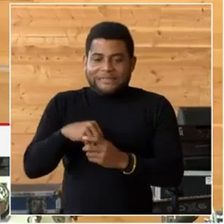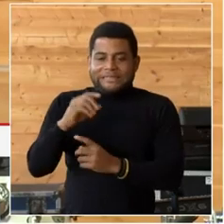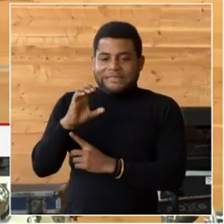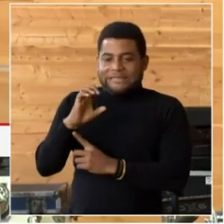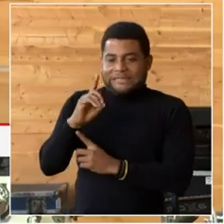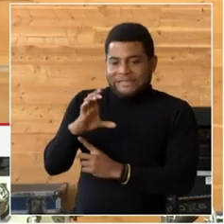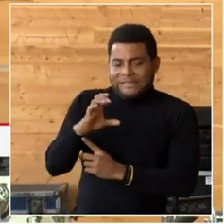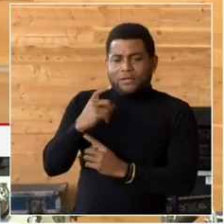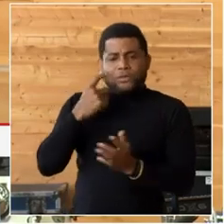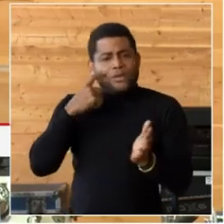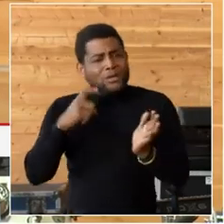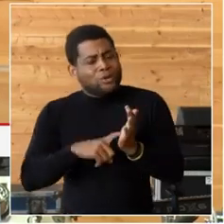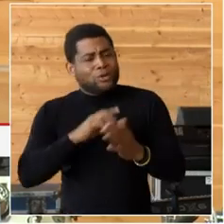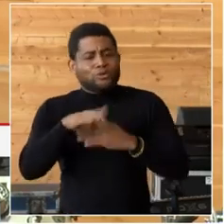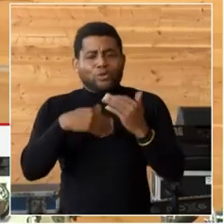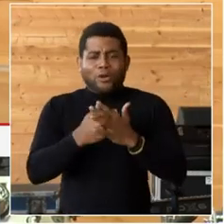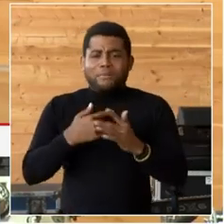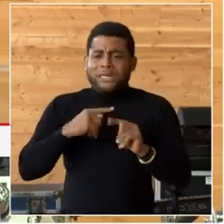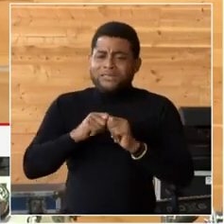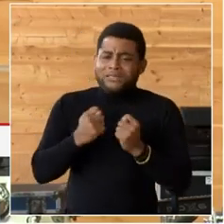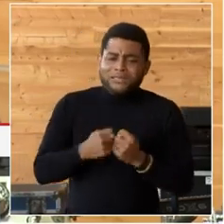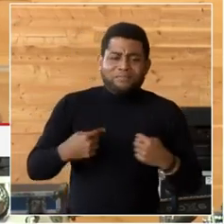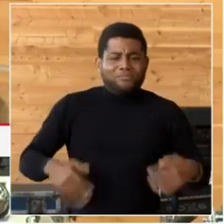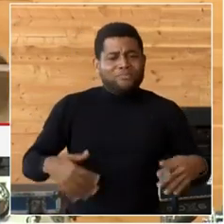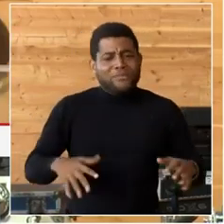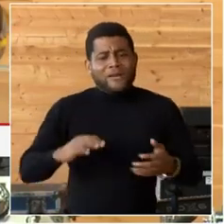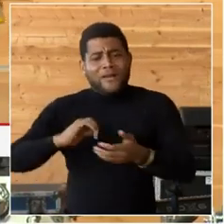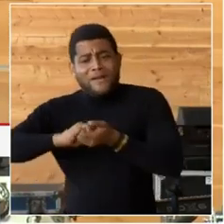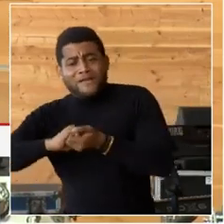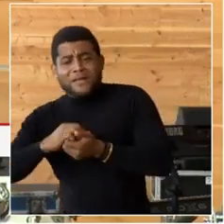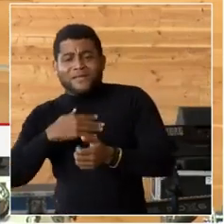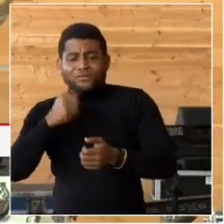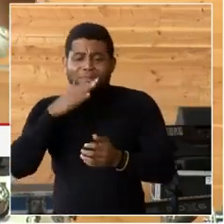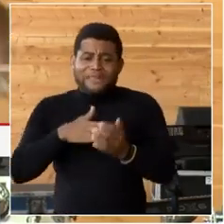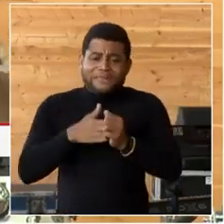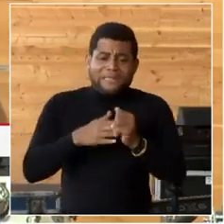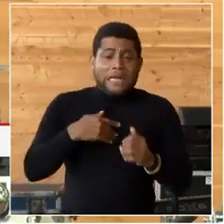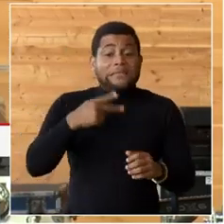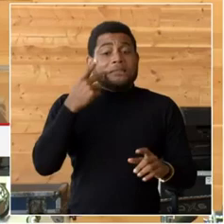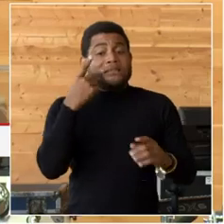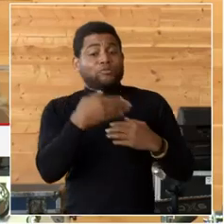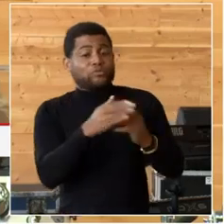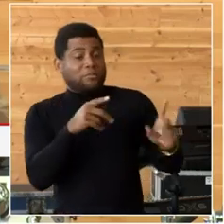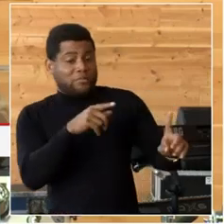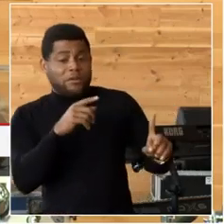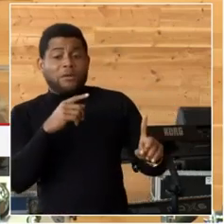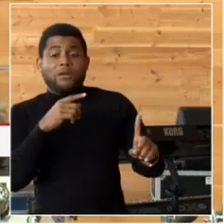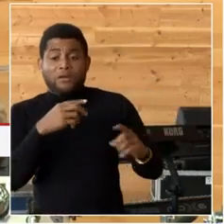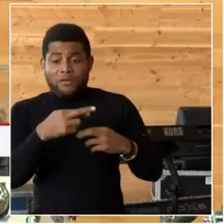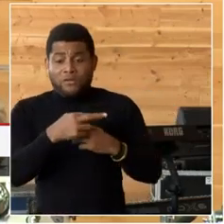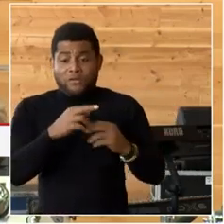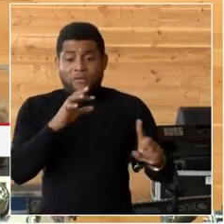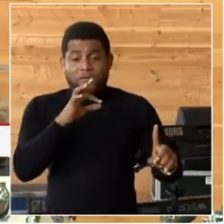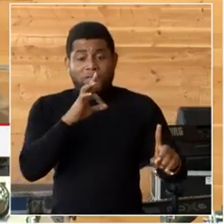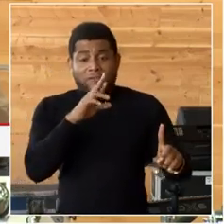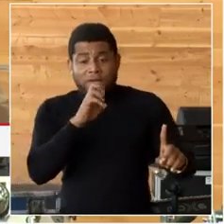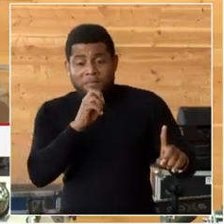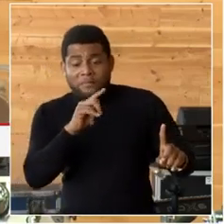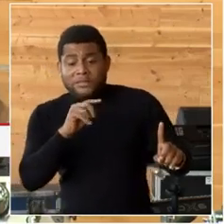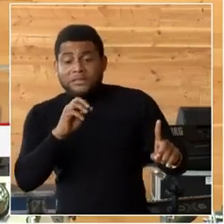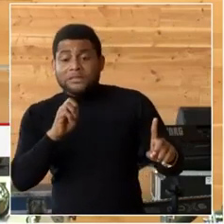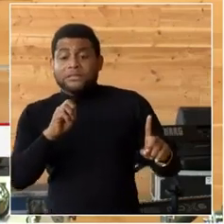my agency partners and female leaders in this room. I see Thenie Freeman over here. I see some amazing women over here